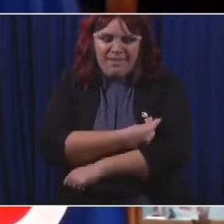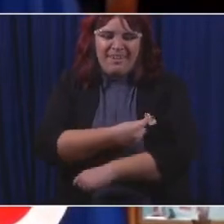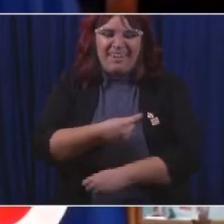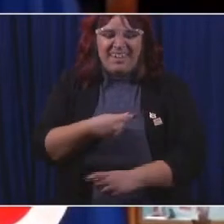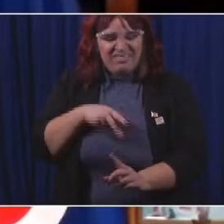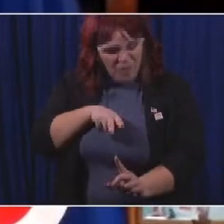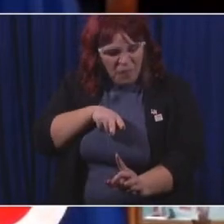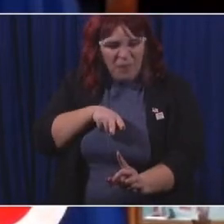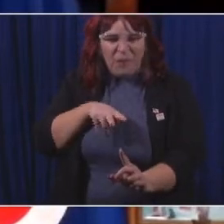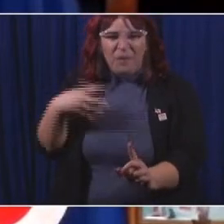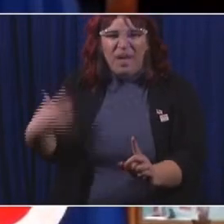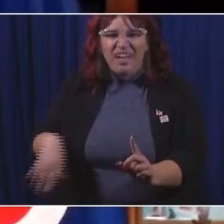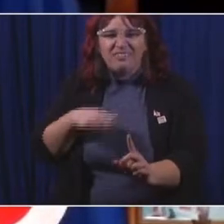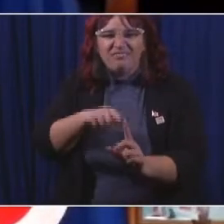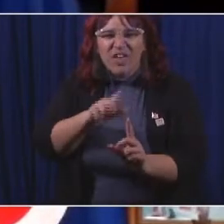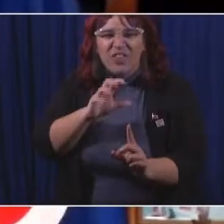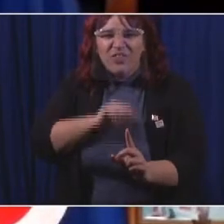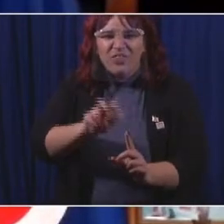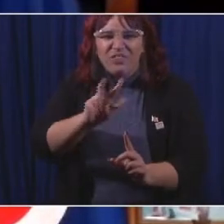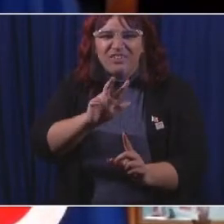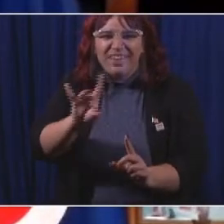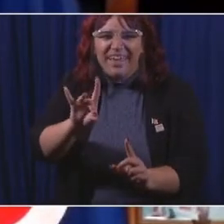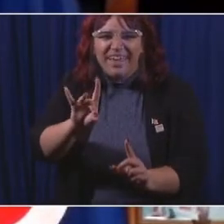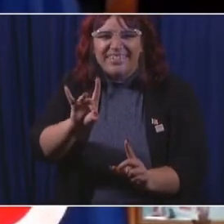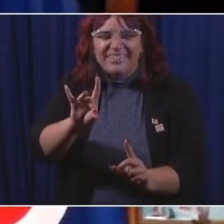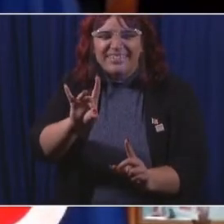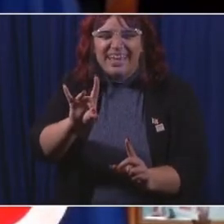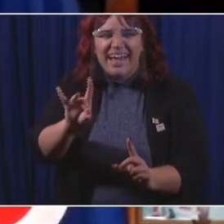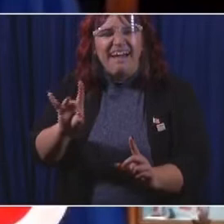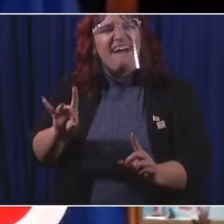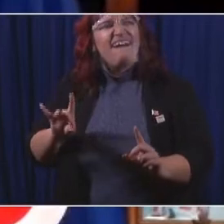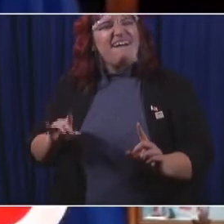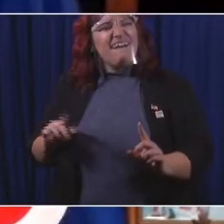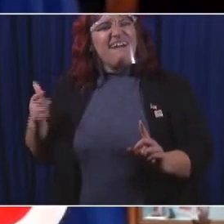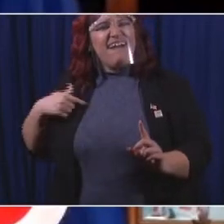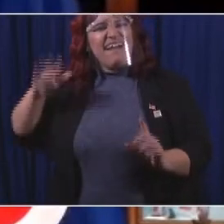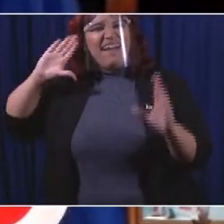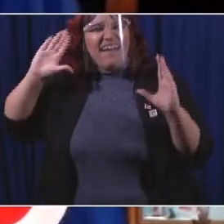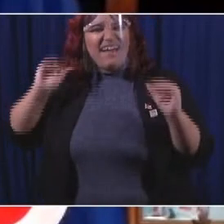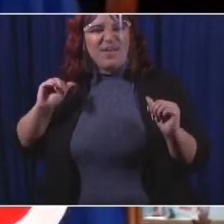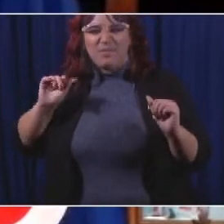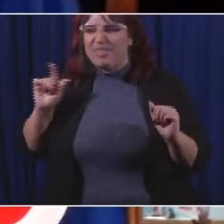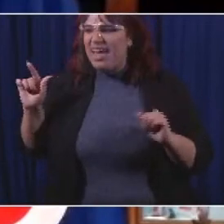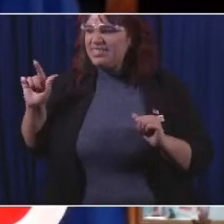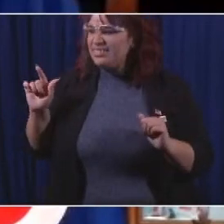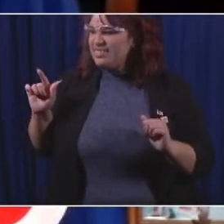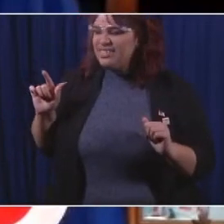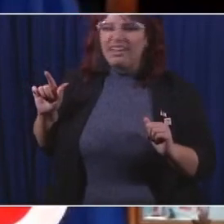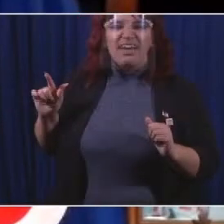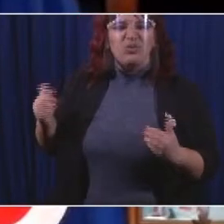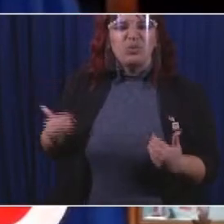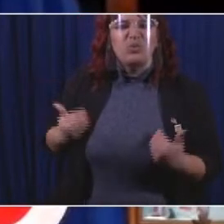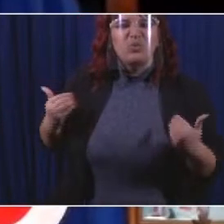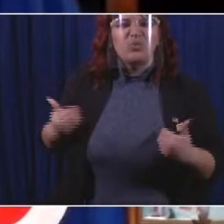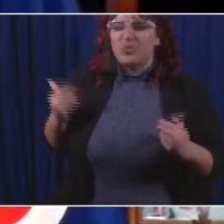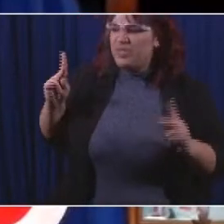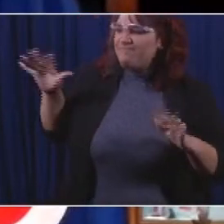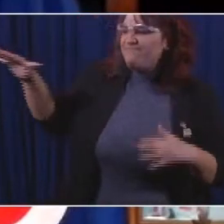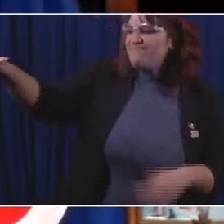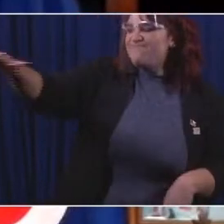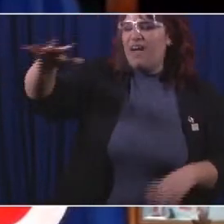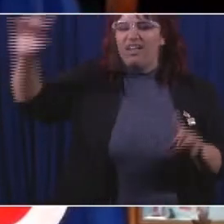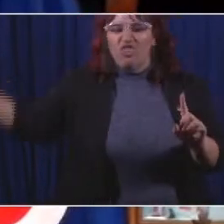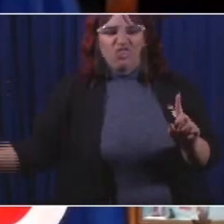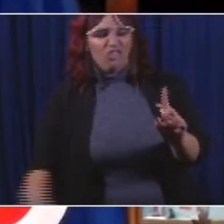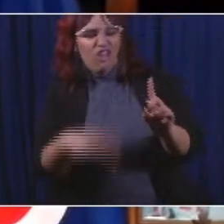there who are saying, who have a growing interest in this. They're understanding how important science is in our